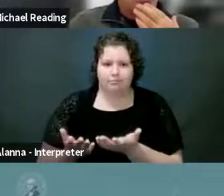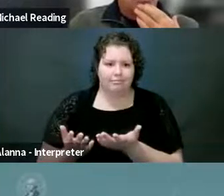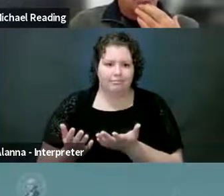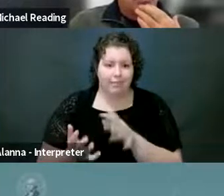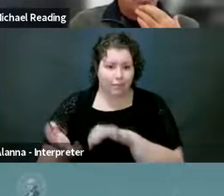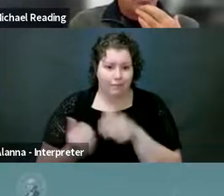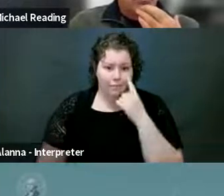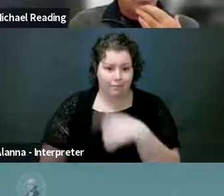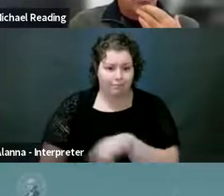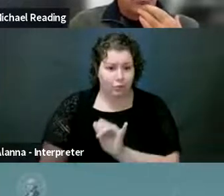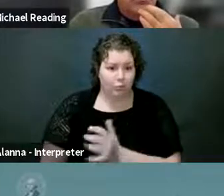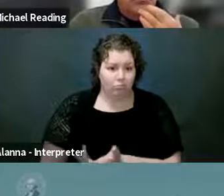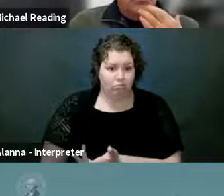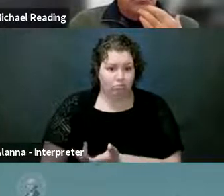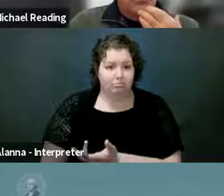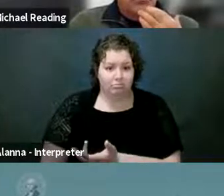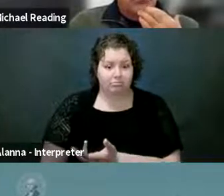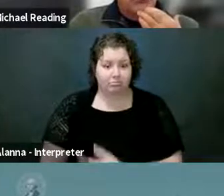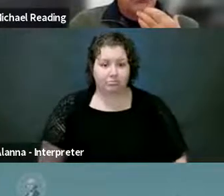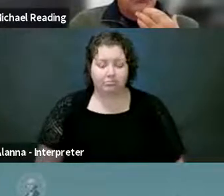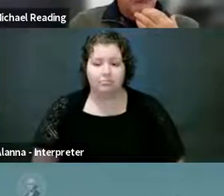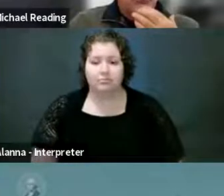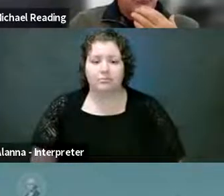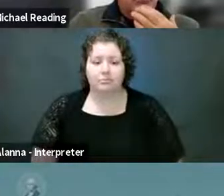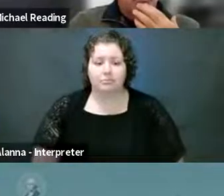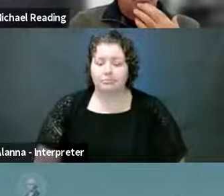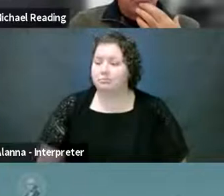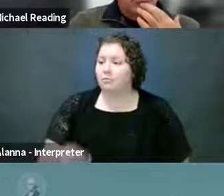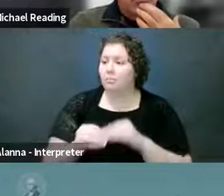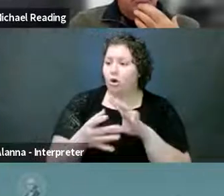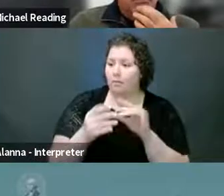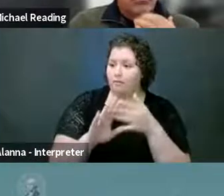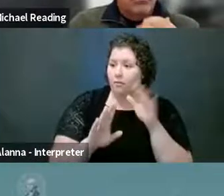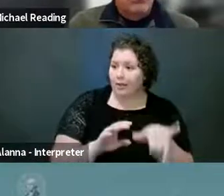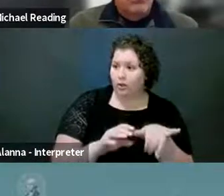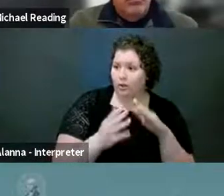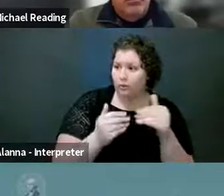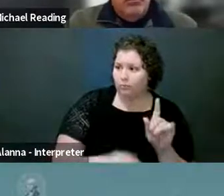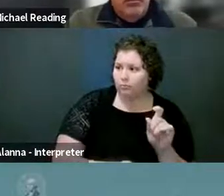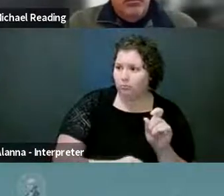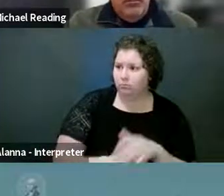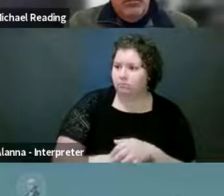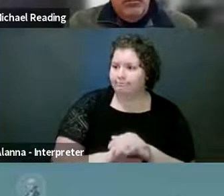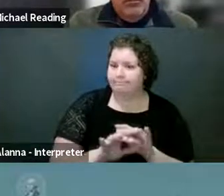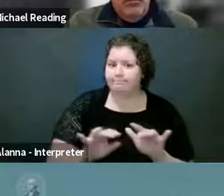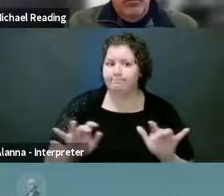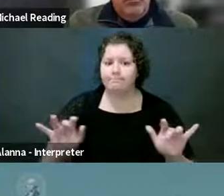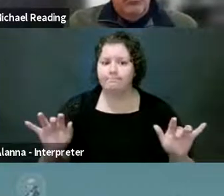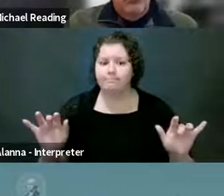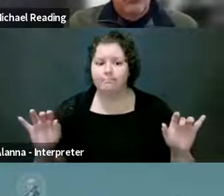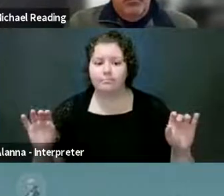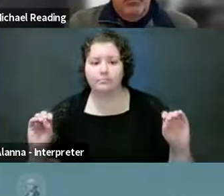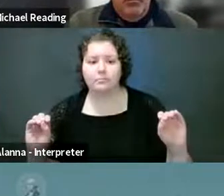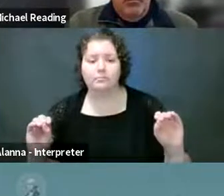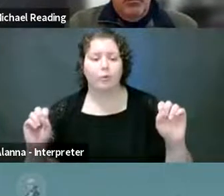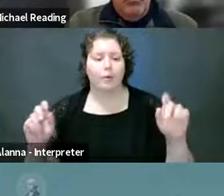It sounds like you captured it really well, so thank you for that report out. So Betsy, you're up next. Do you want to echo or add to what you heard from